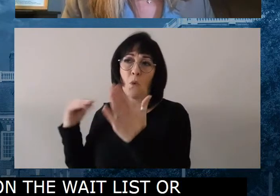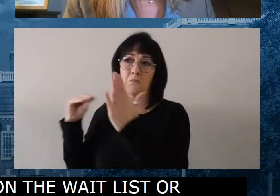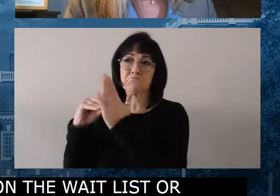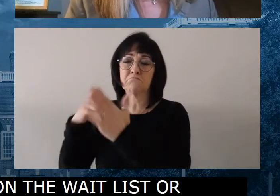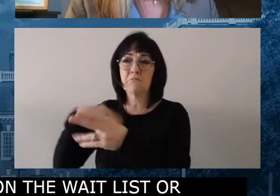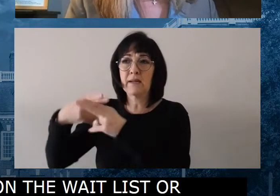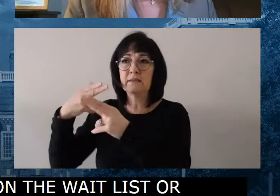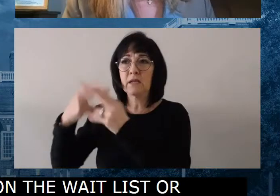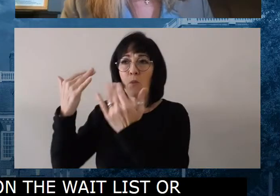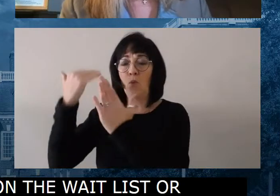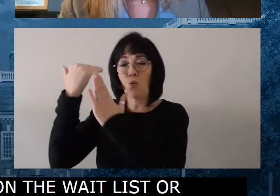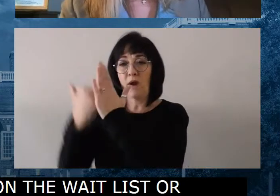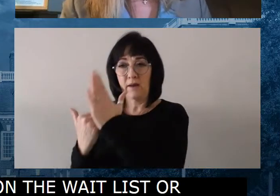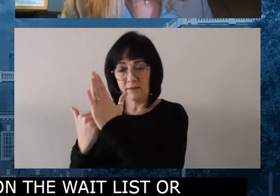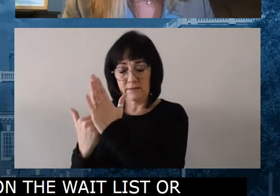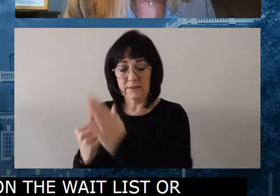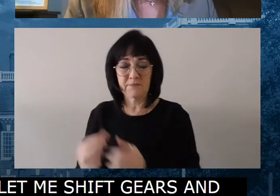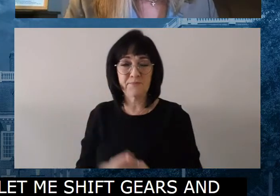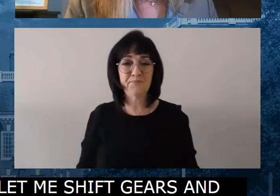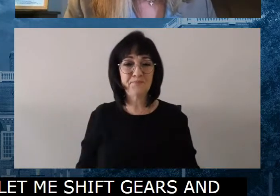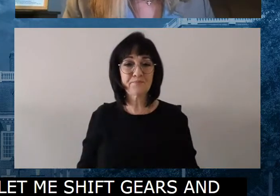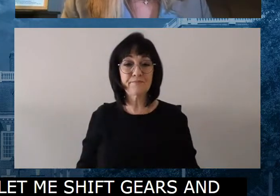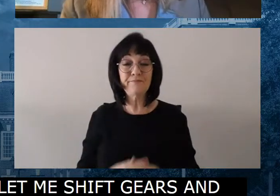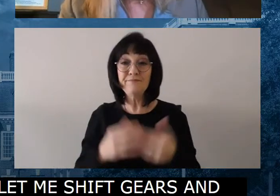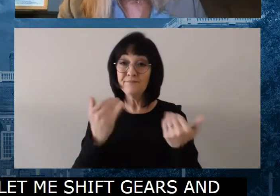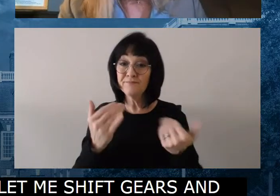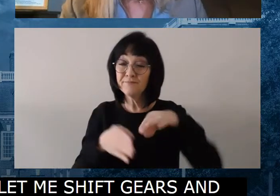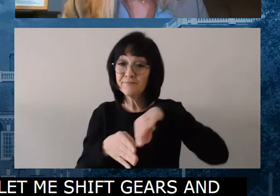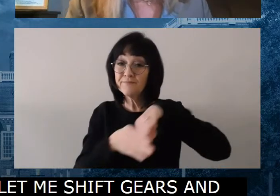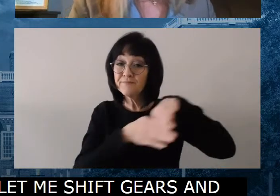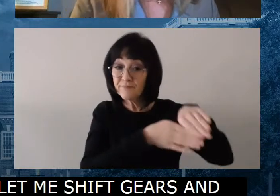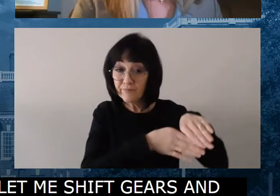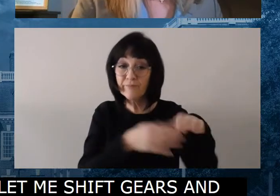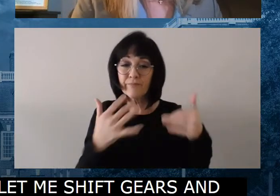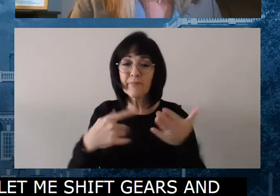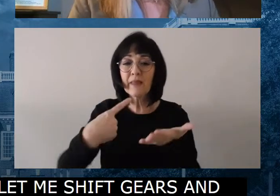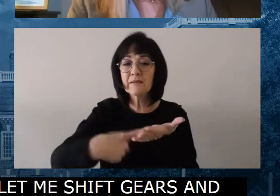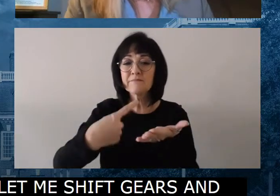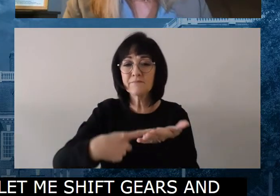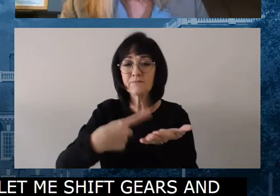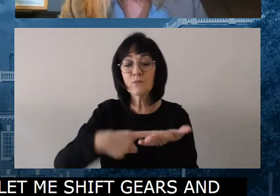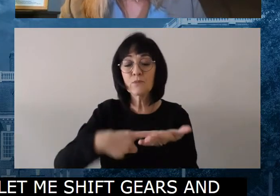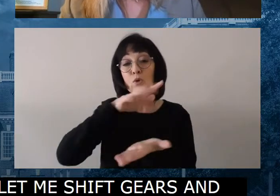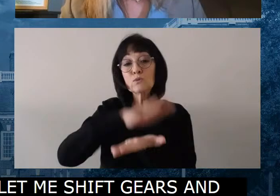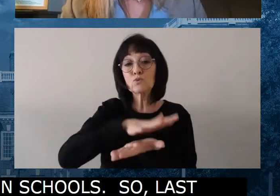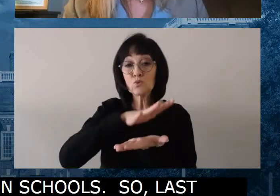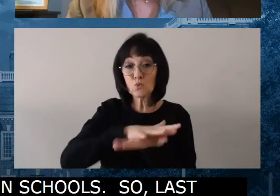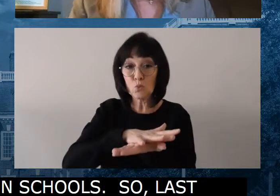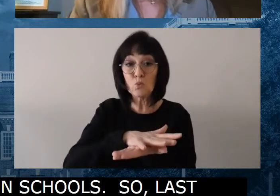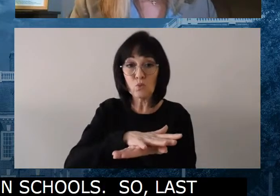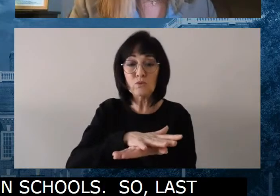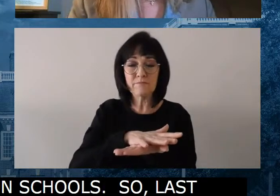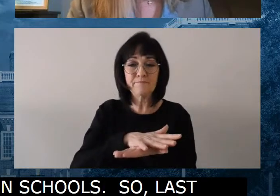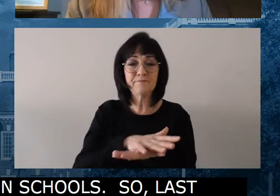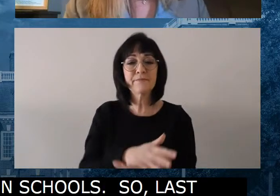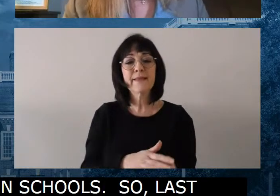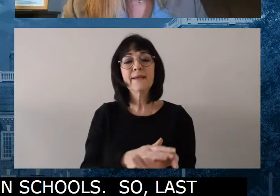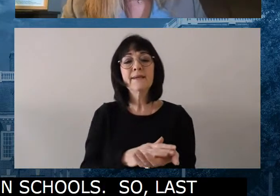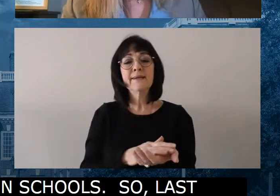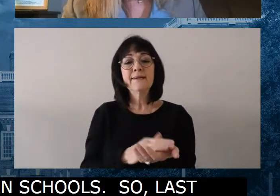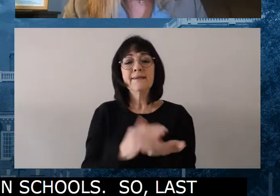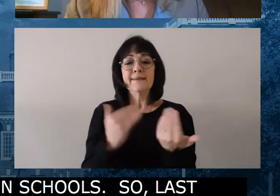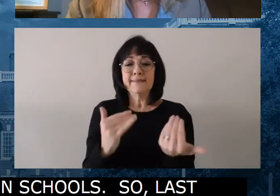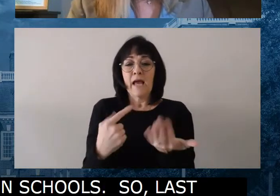week came out with some updated guidance on operational strategies for K through